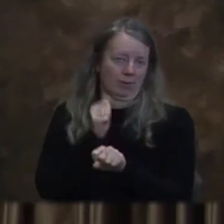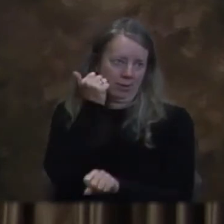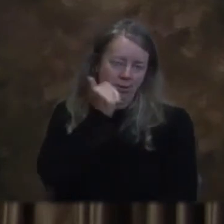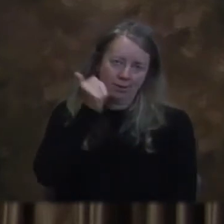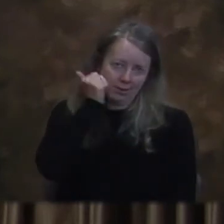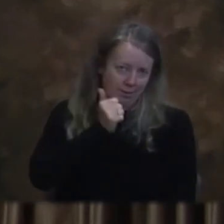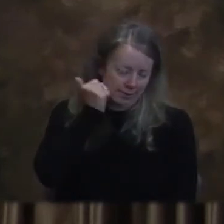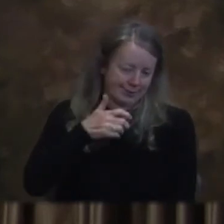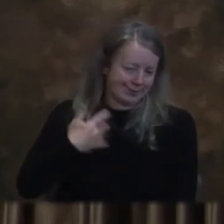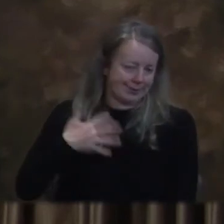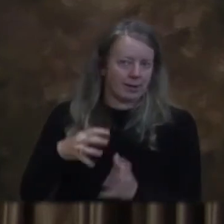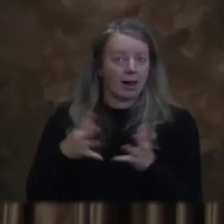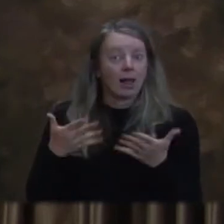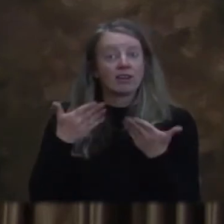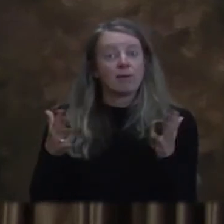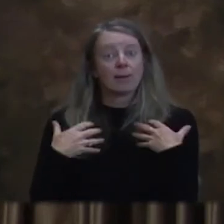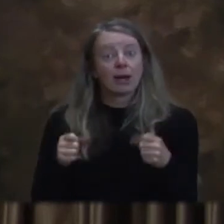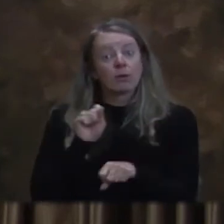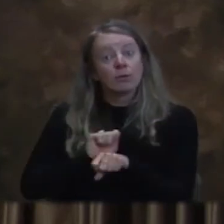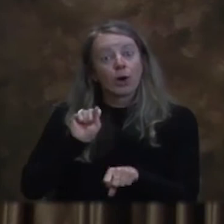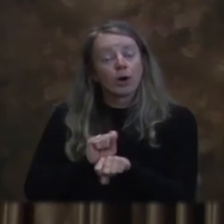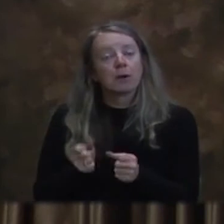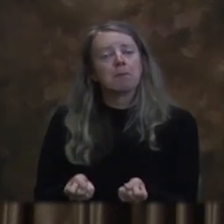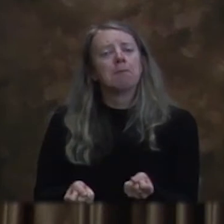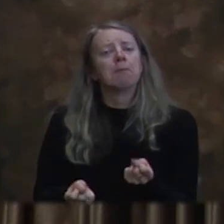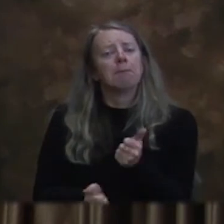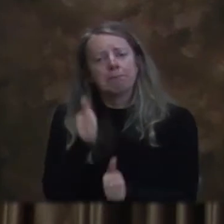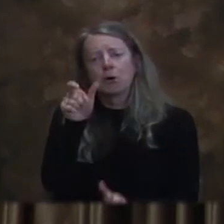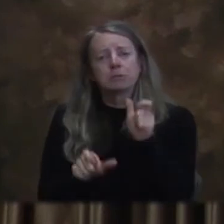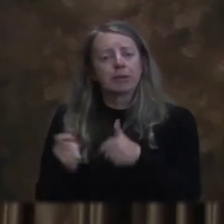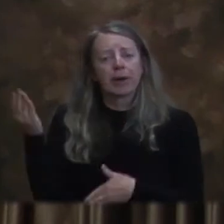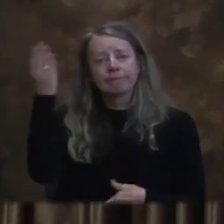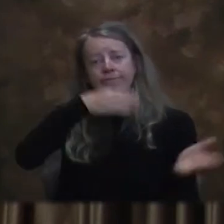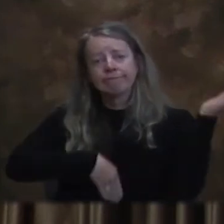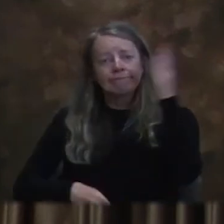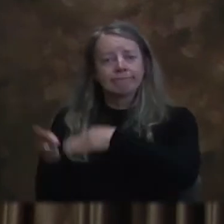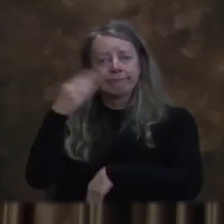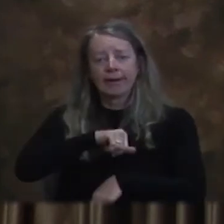Much of what public health does goes unnoticed daily, but it is